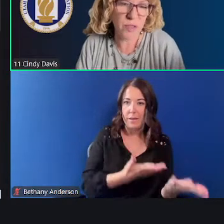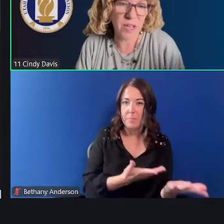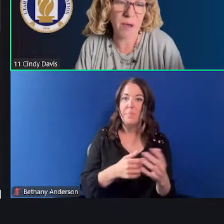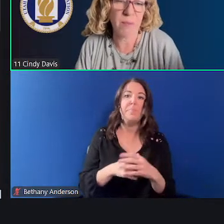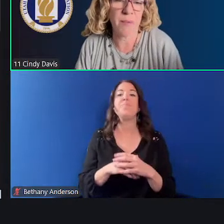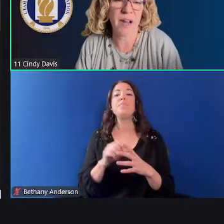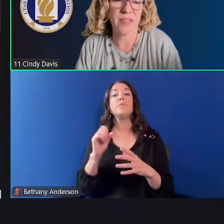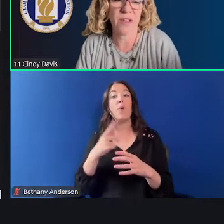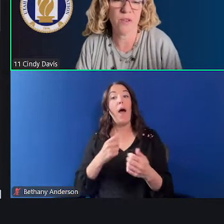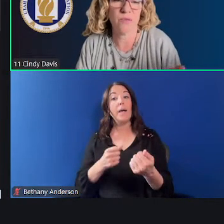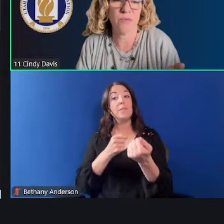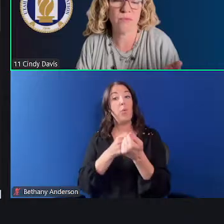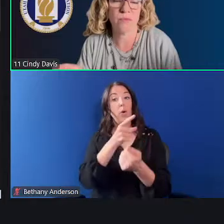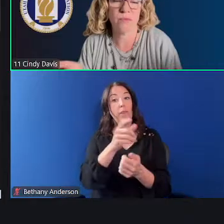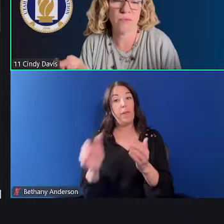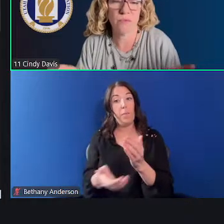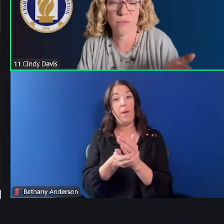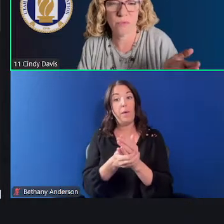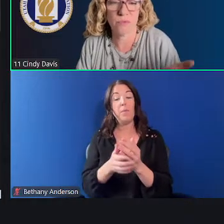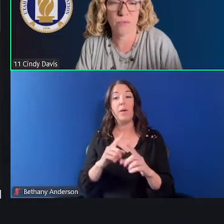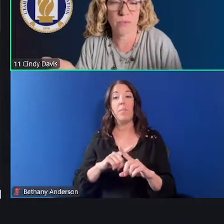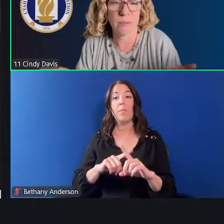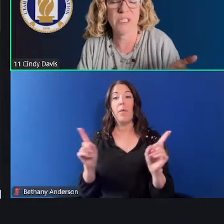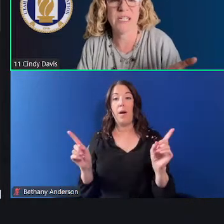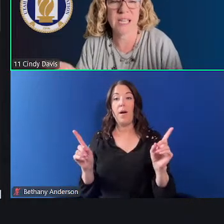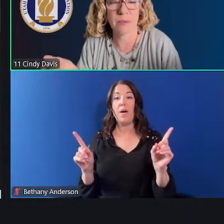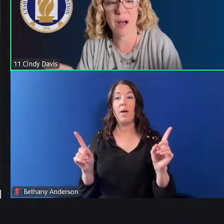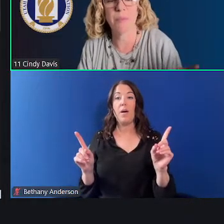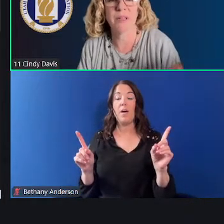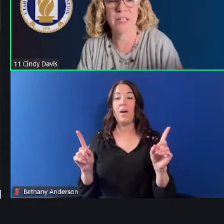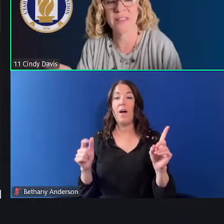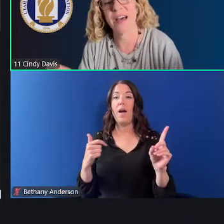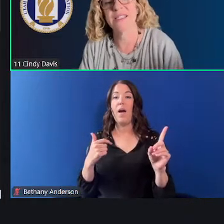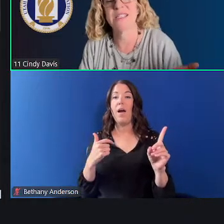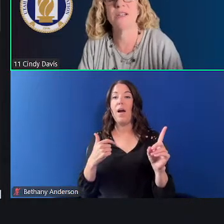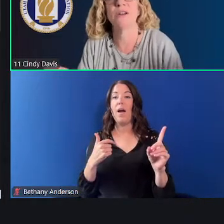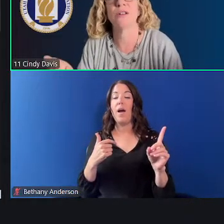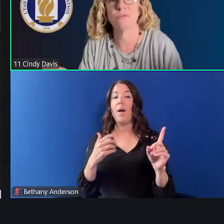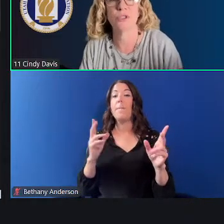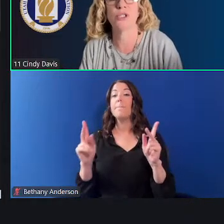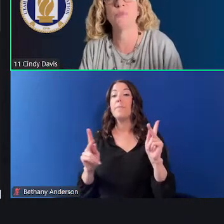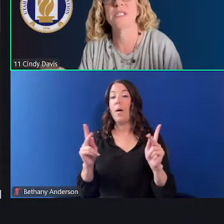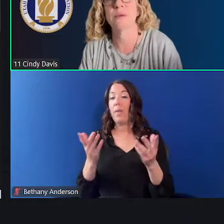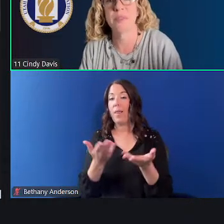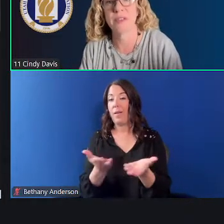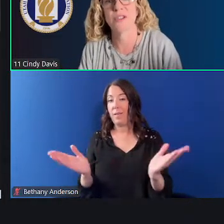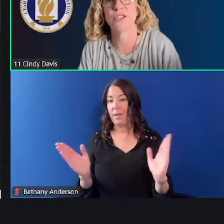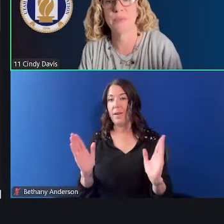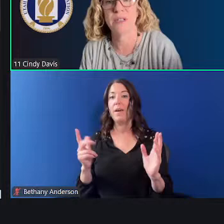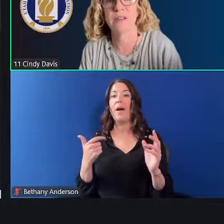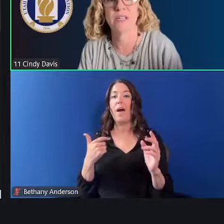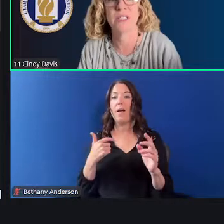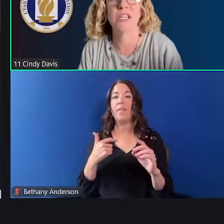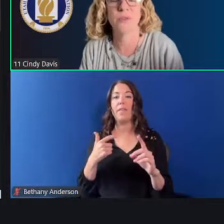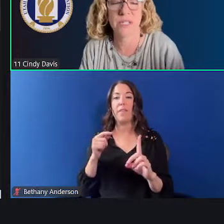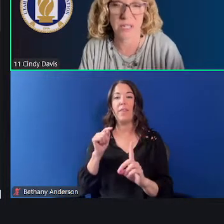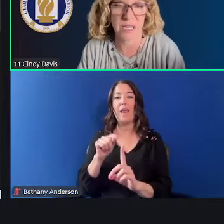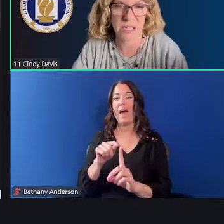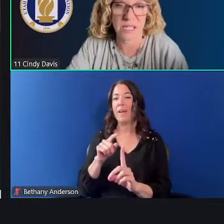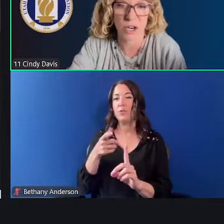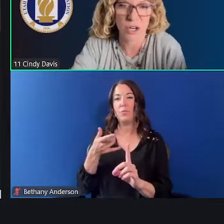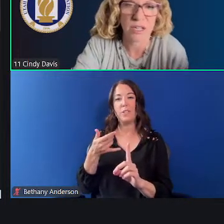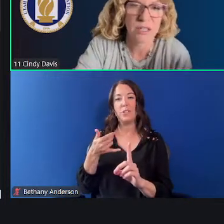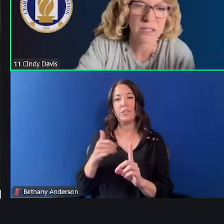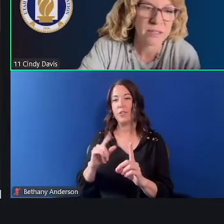I support the amendment, but I think I'm just going to say publicly that still should be something that should be